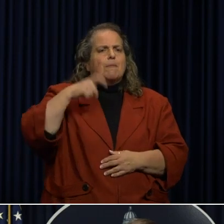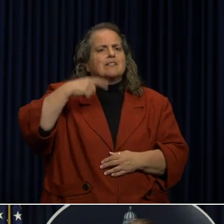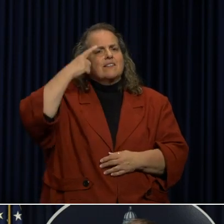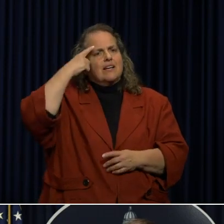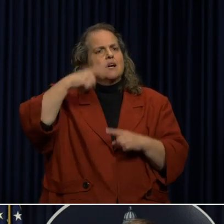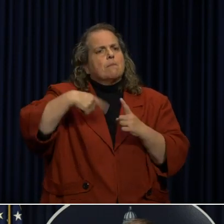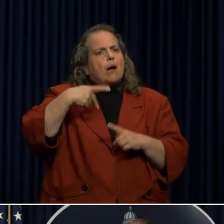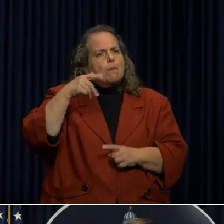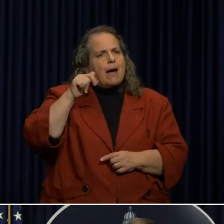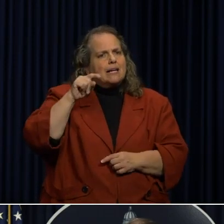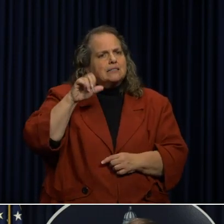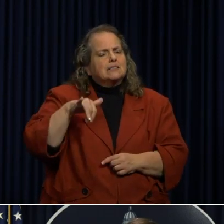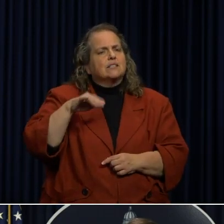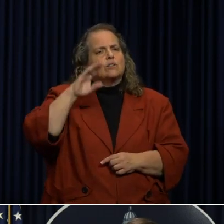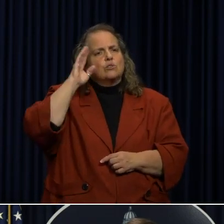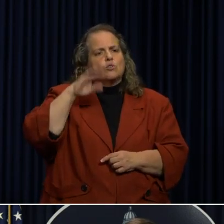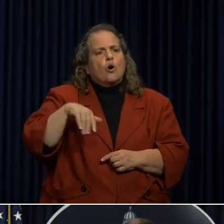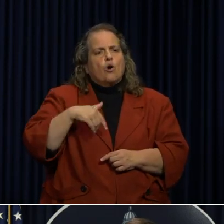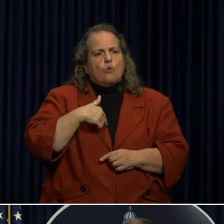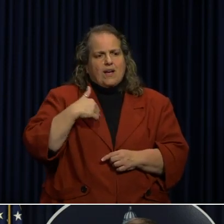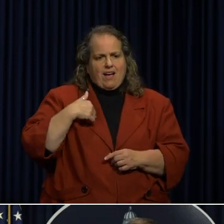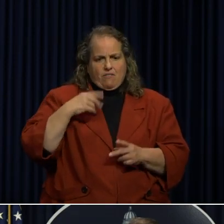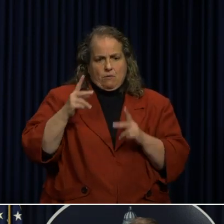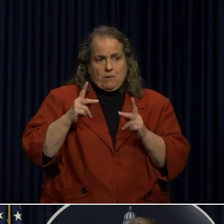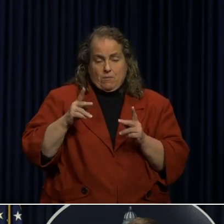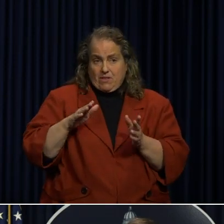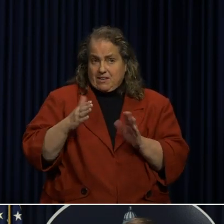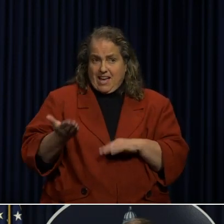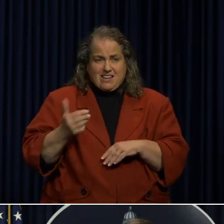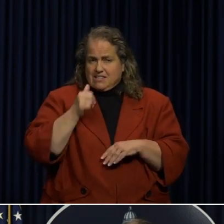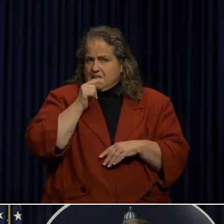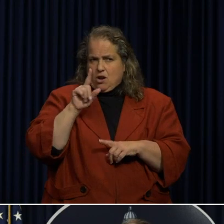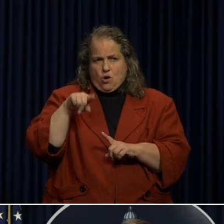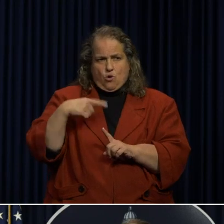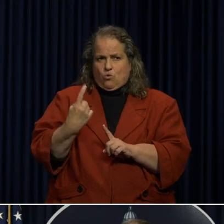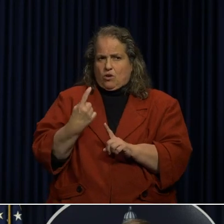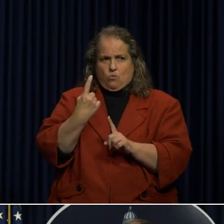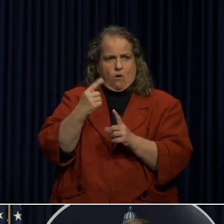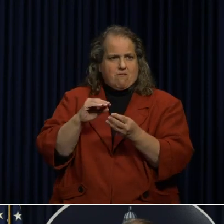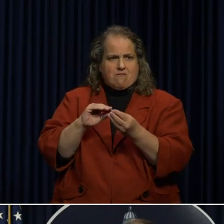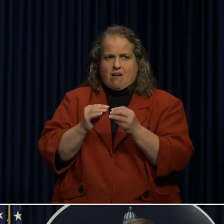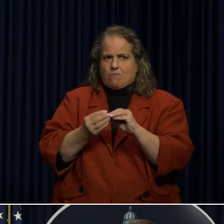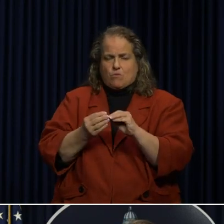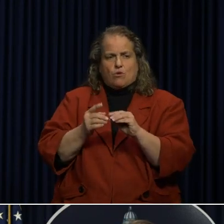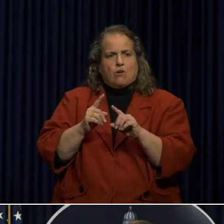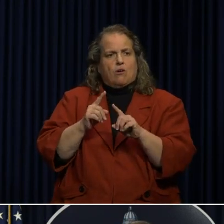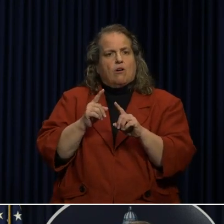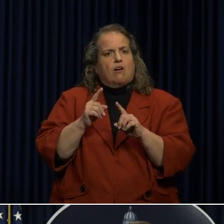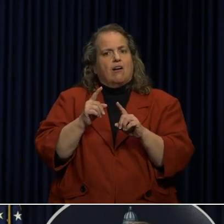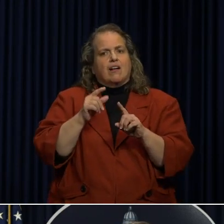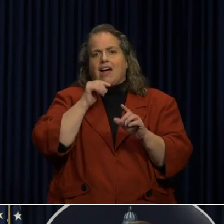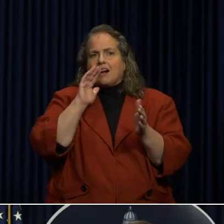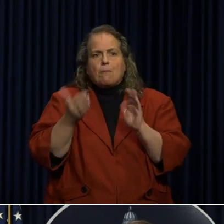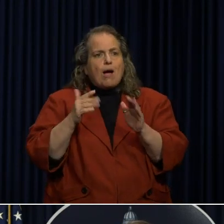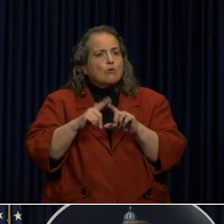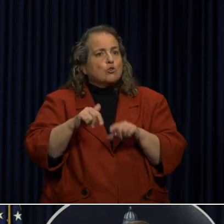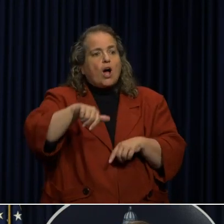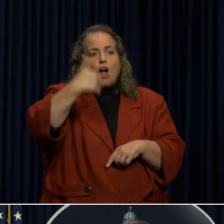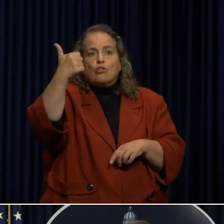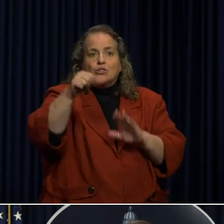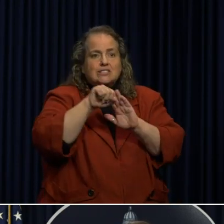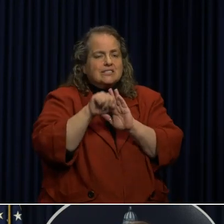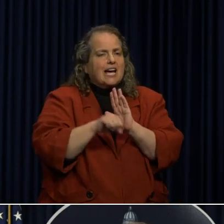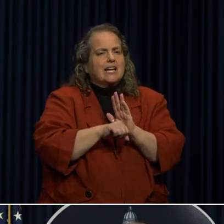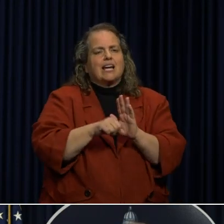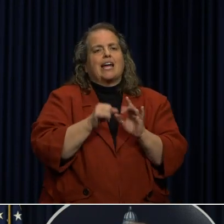we lose somebody, it's not just another number, it's not a comparison with any other state, it's an individual that